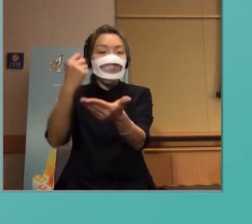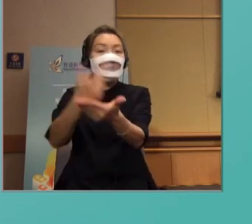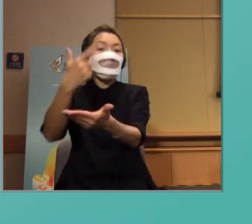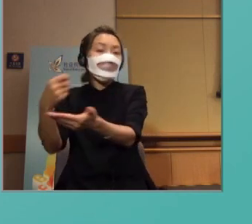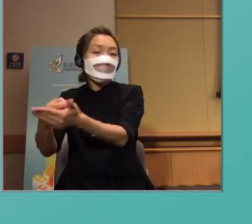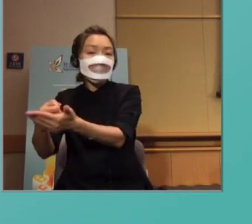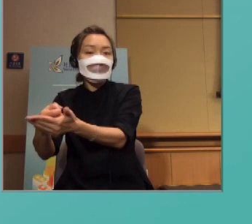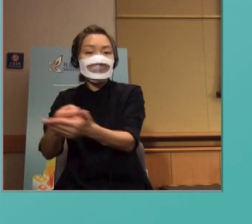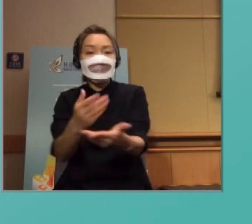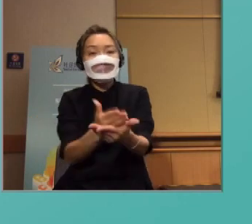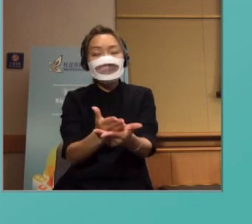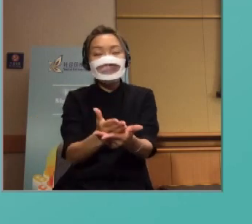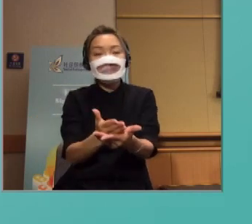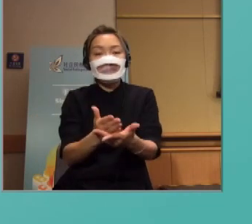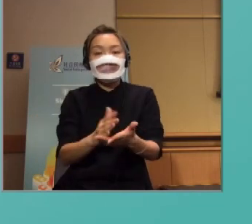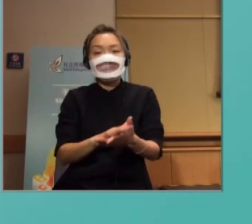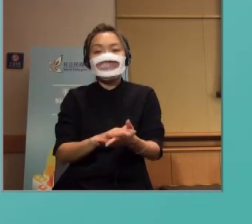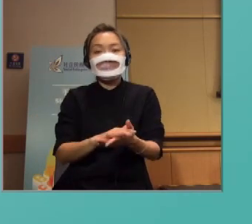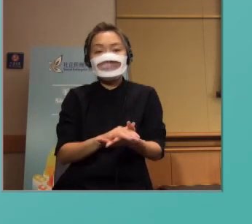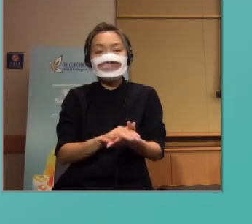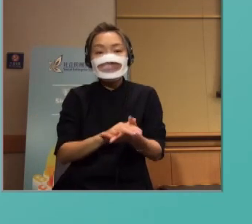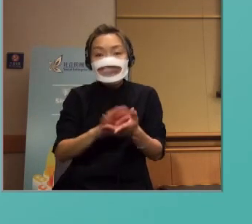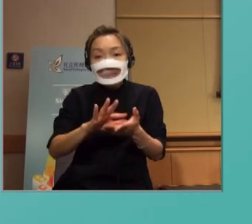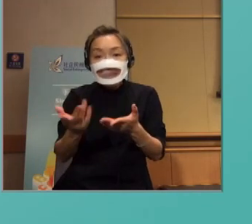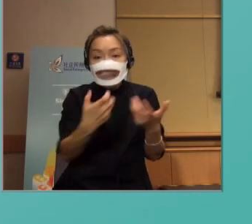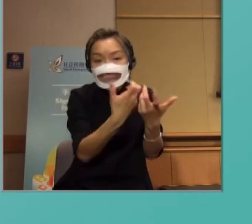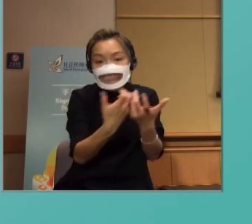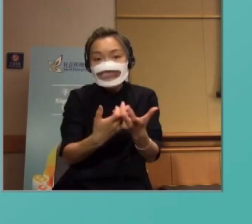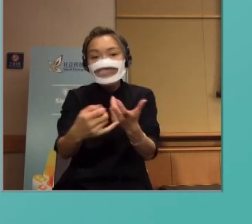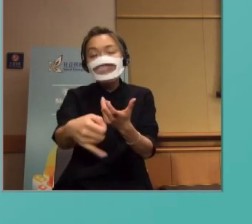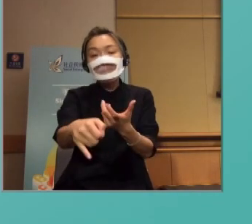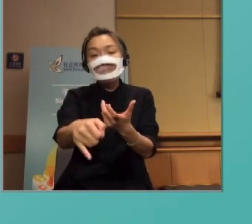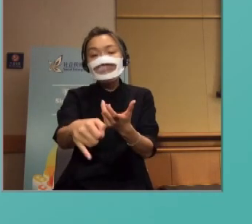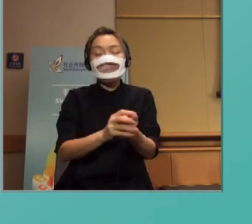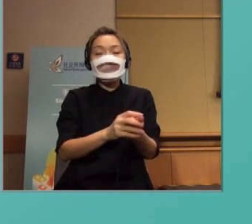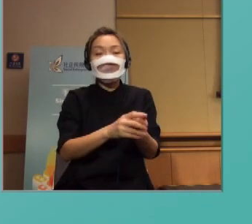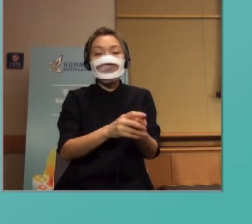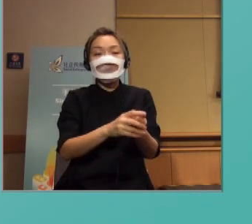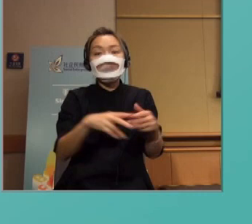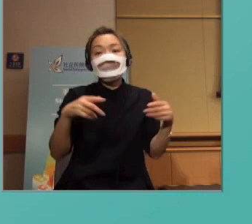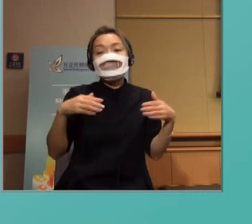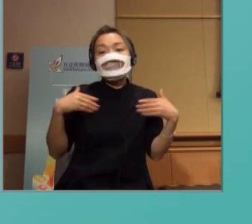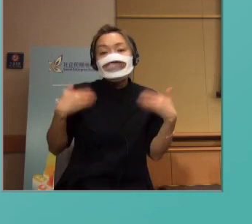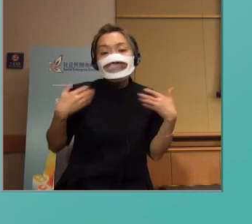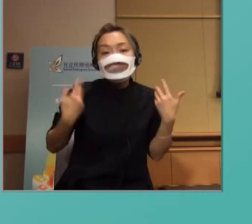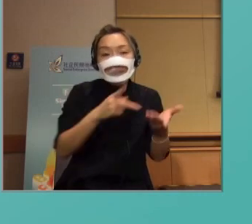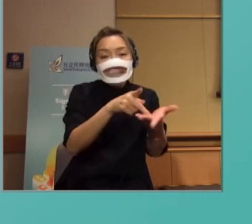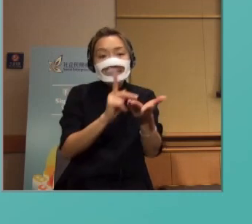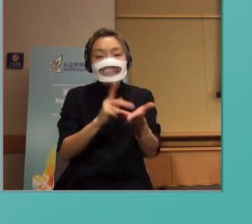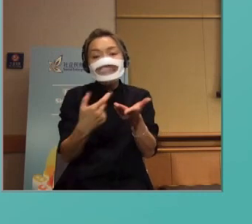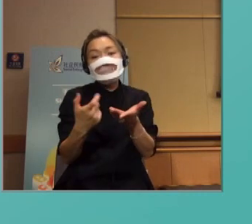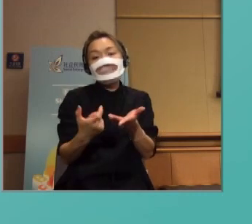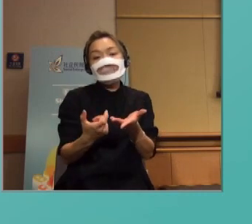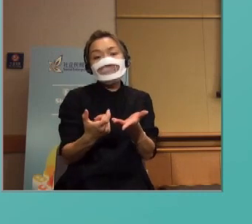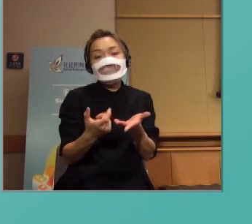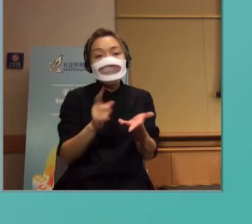already in gaming. You can do loans, you can do other things. And I just wanted to sort of point a few examples that maybe the audience may not be fully aware of. For instance, play to earn or